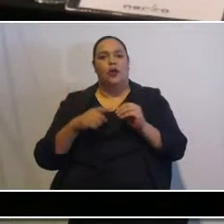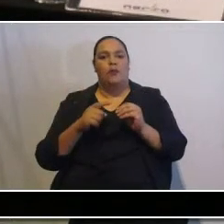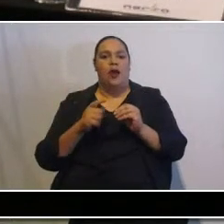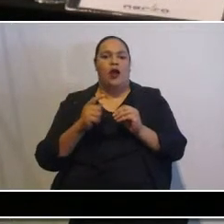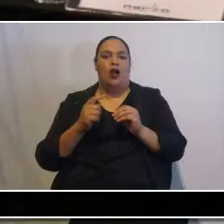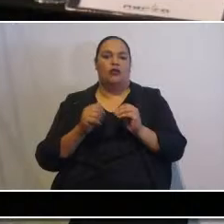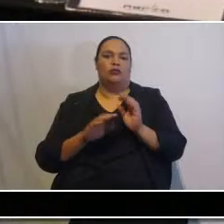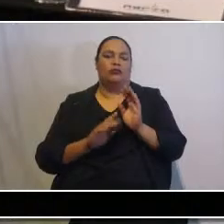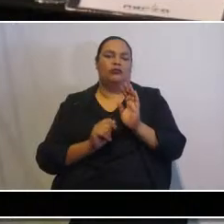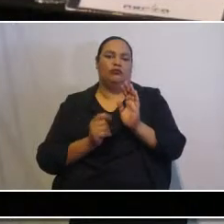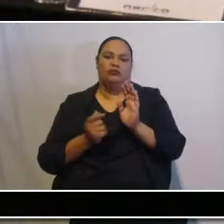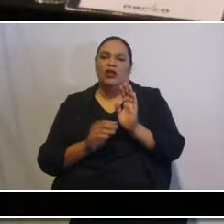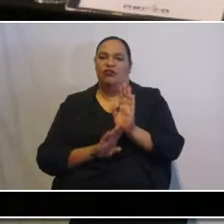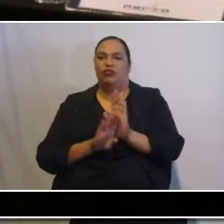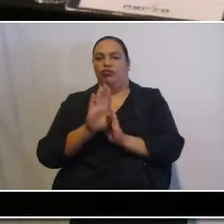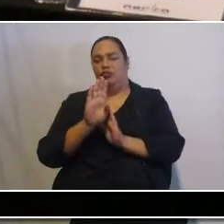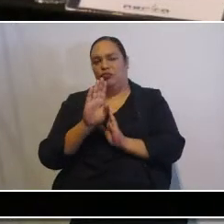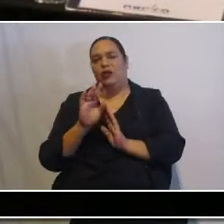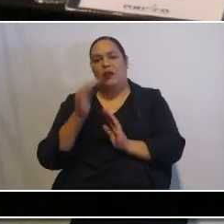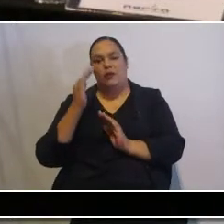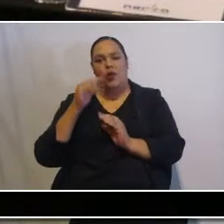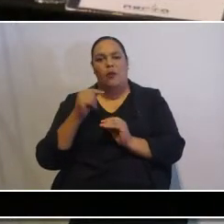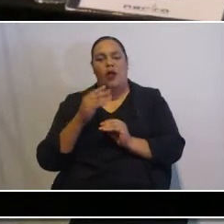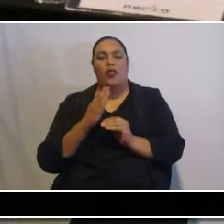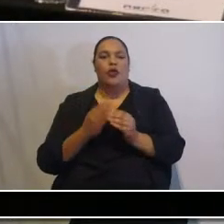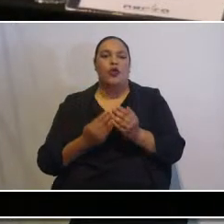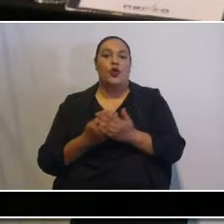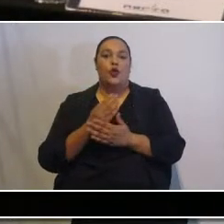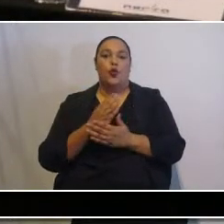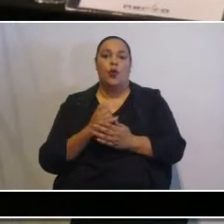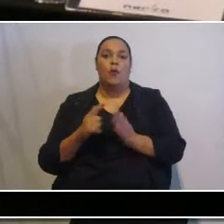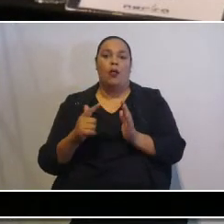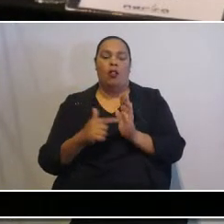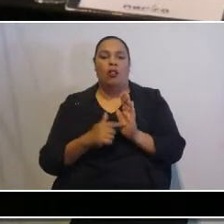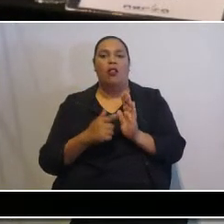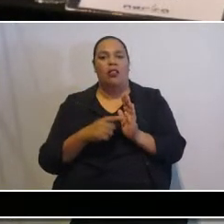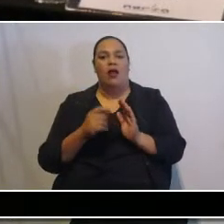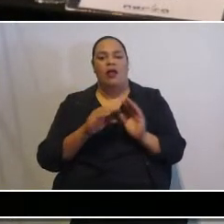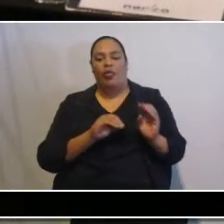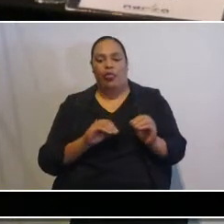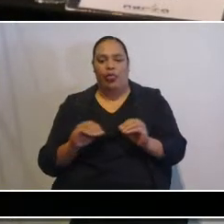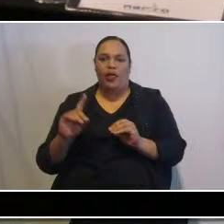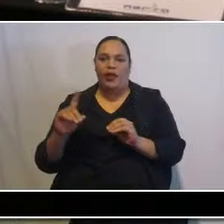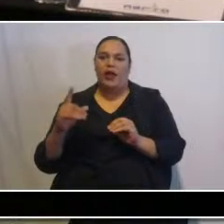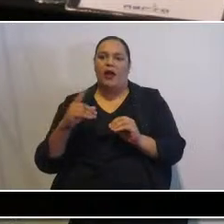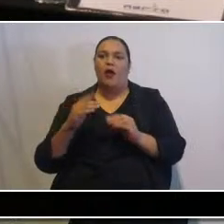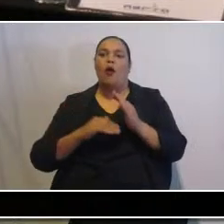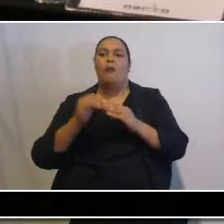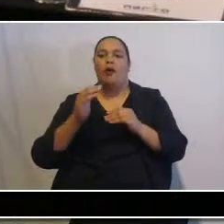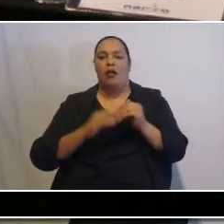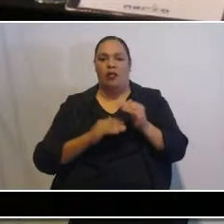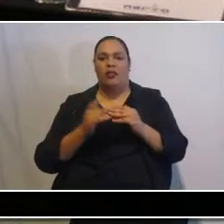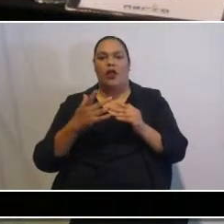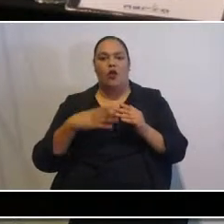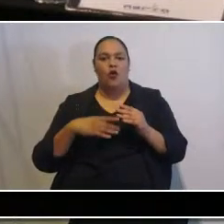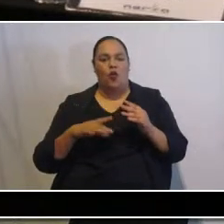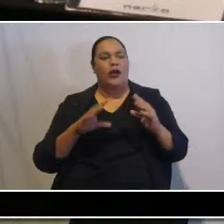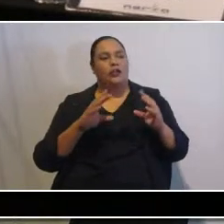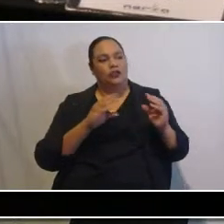infrastructure, really about the new build, the fact that it has delayed, and now you want to recover, the cost